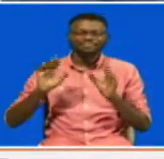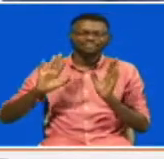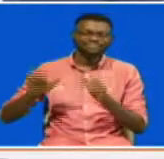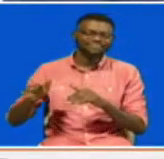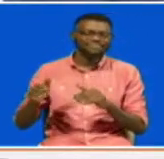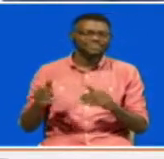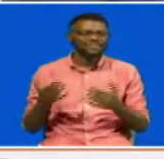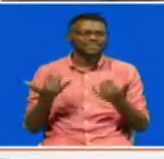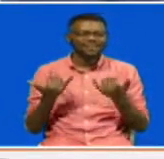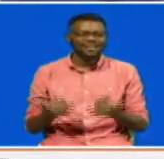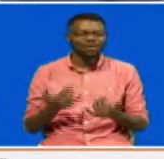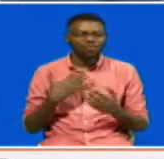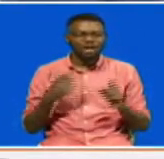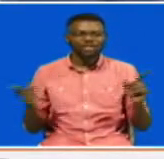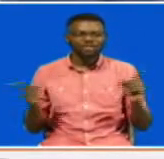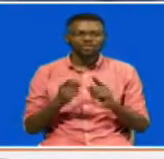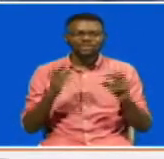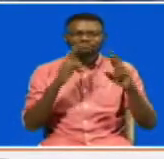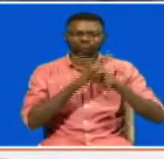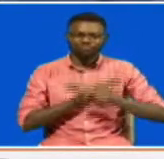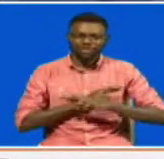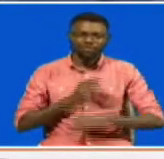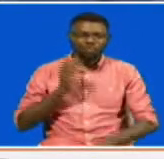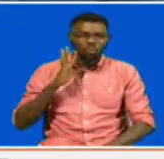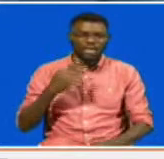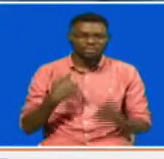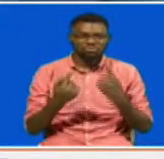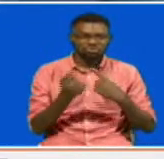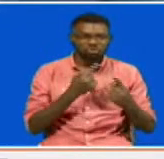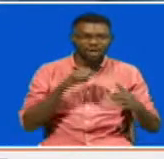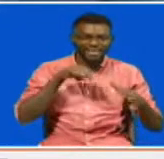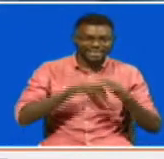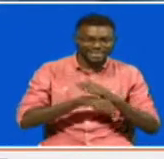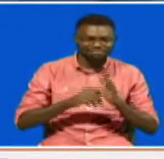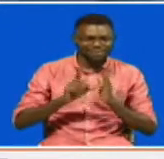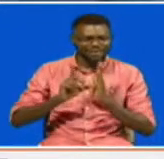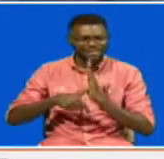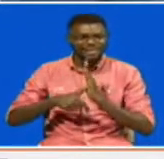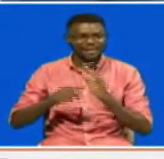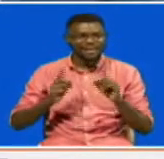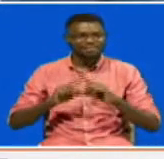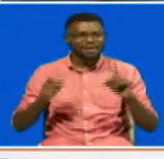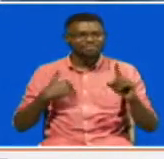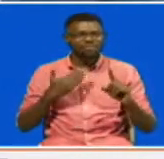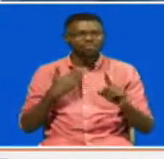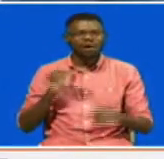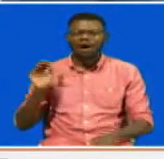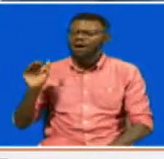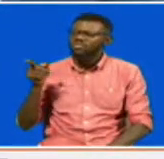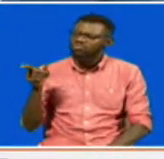going to have an extensive conversation on the other end, but I want to ask you this as we go for the break.